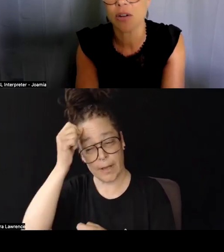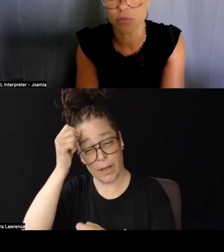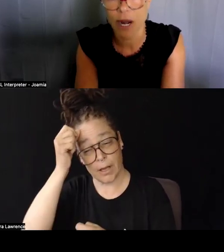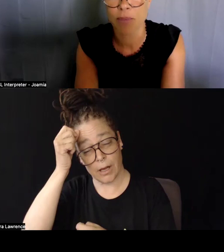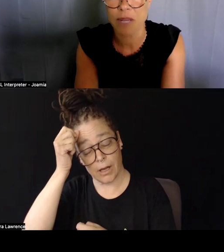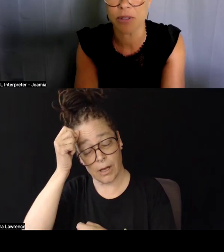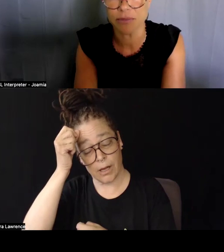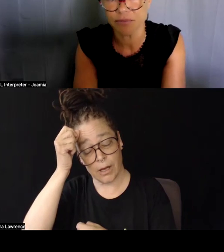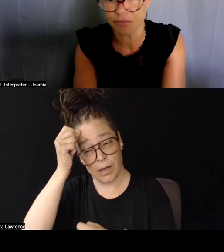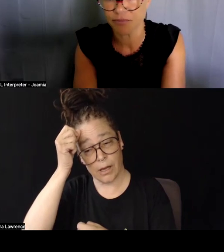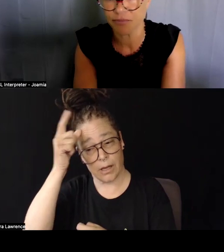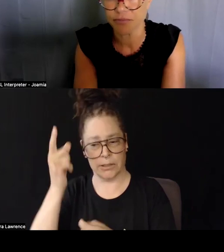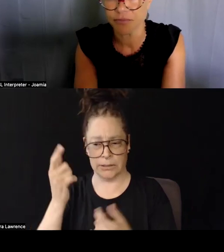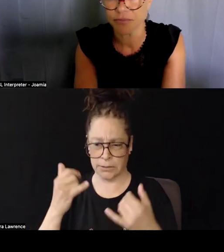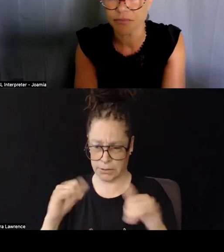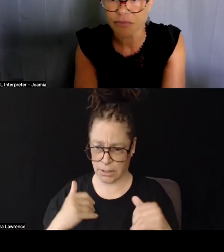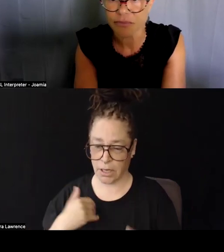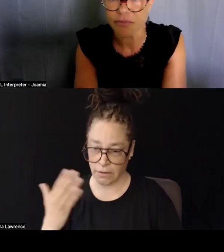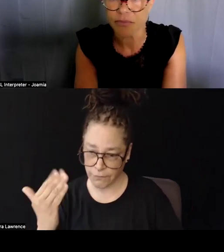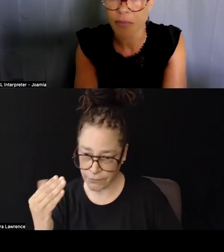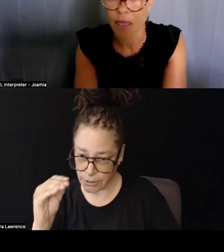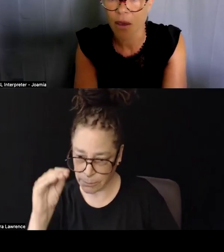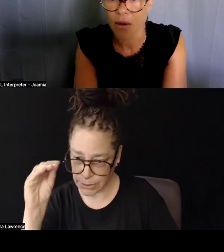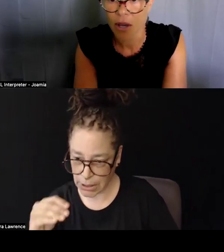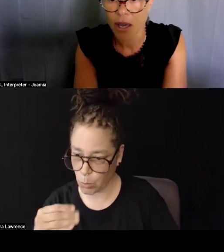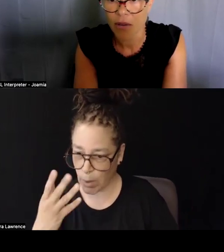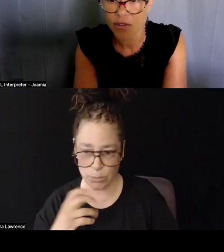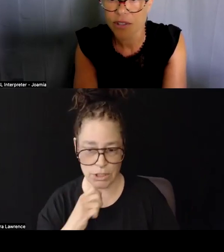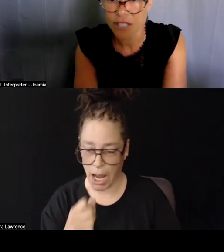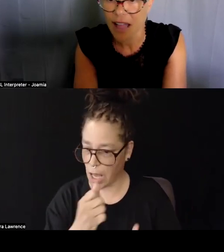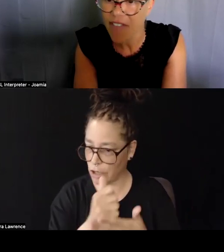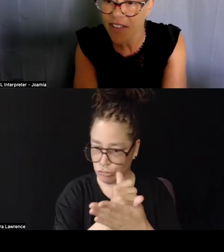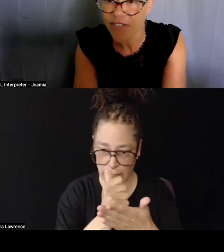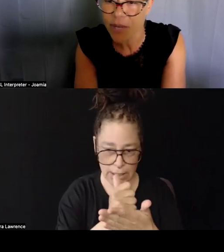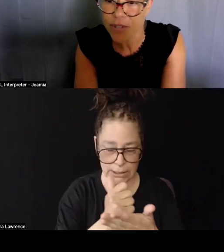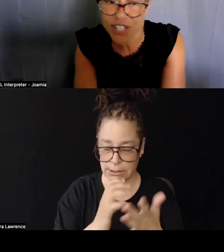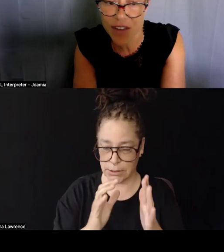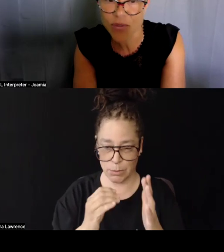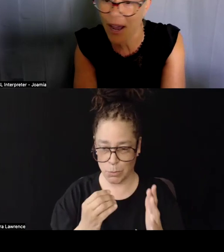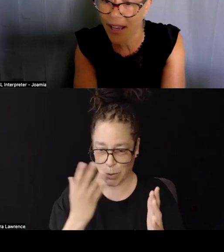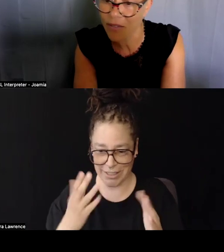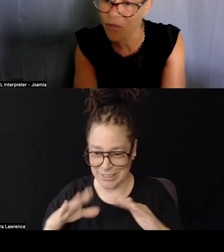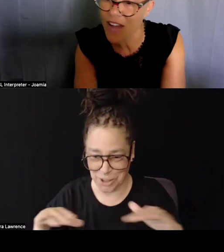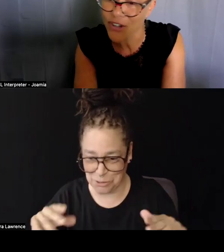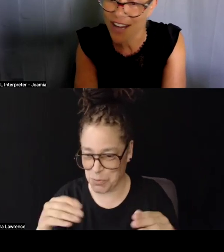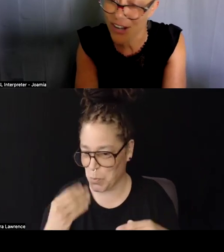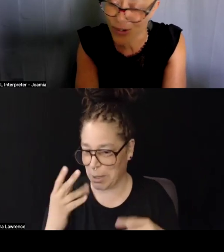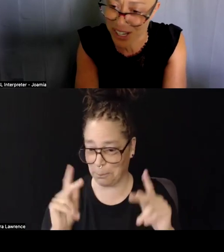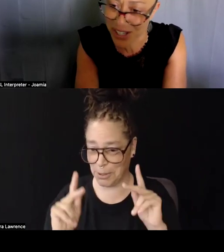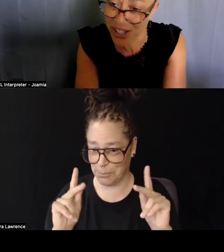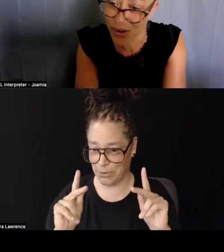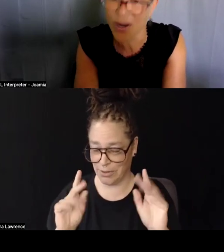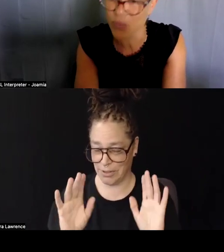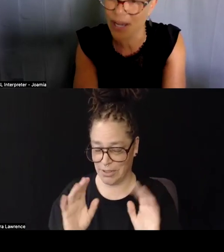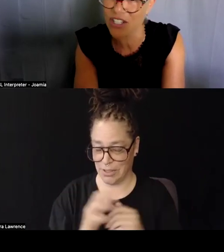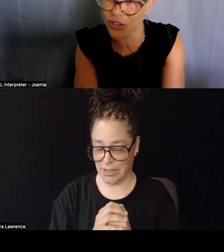represent brown people. still having 15% white, we're not trying